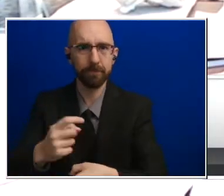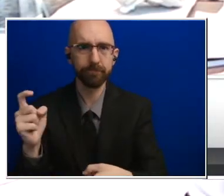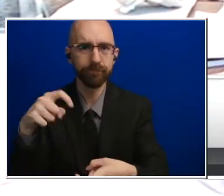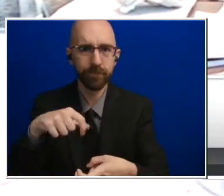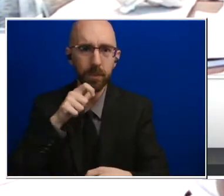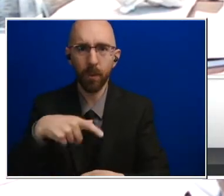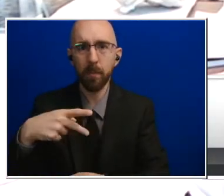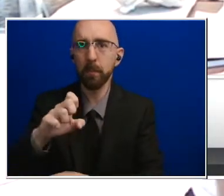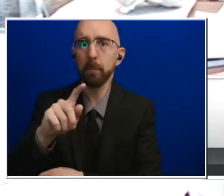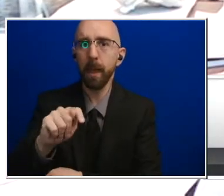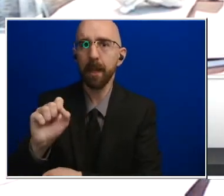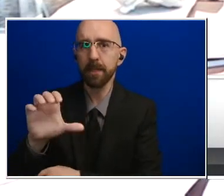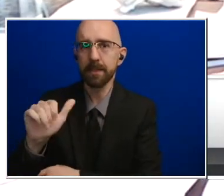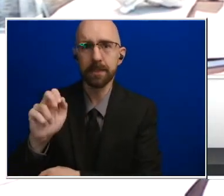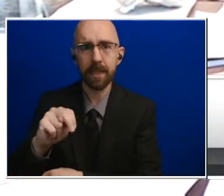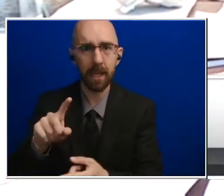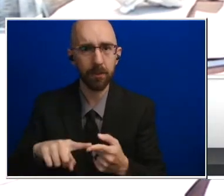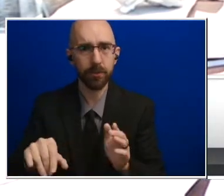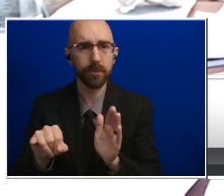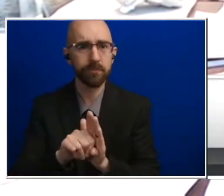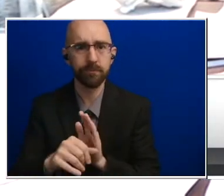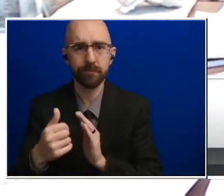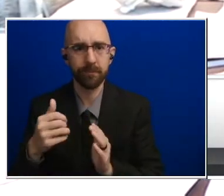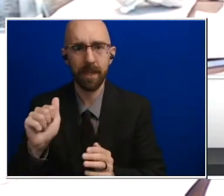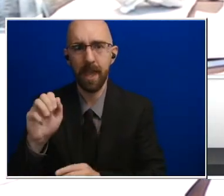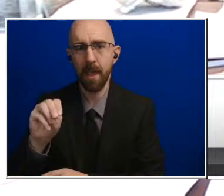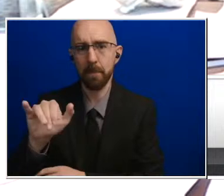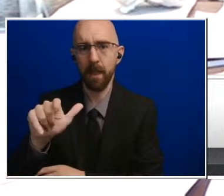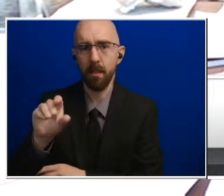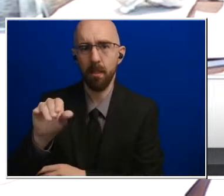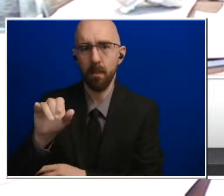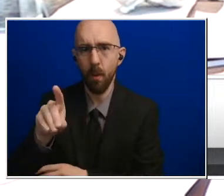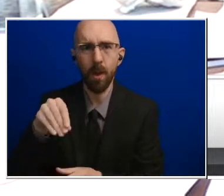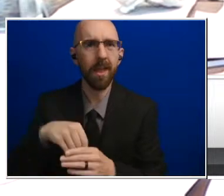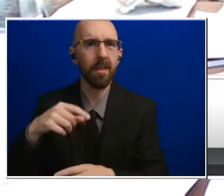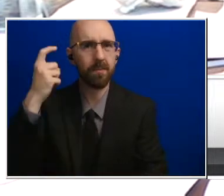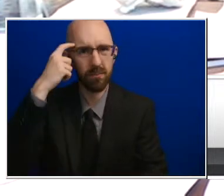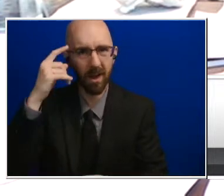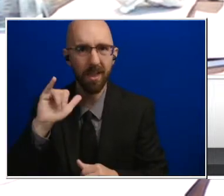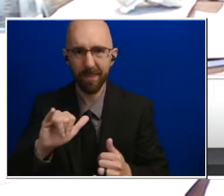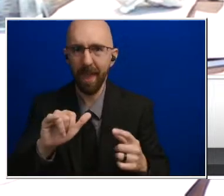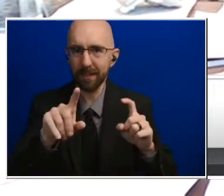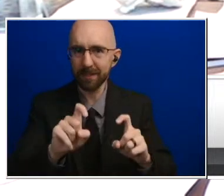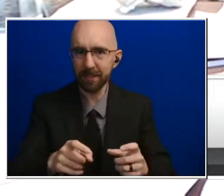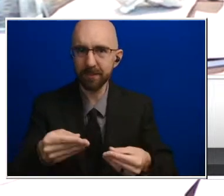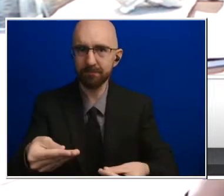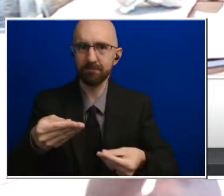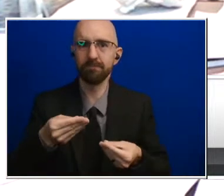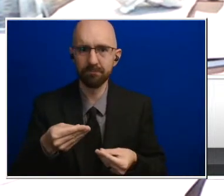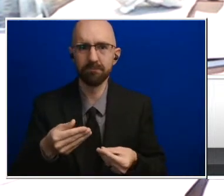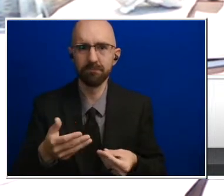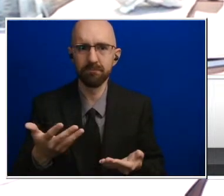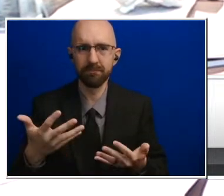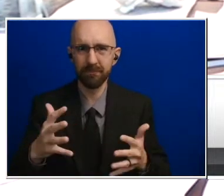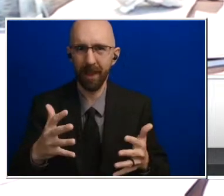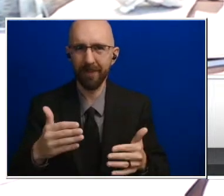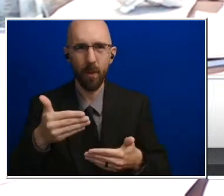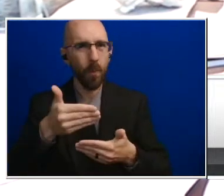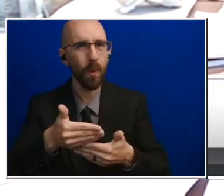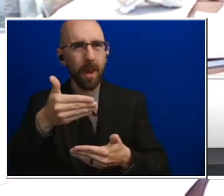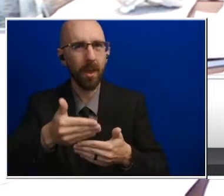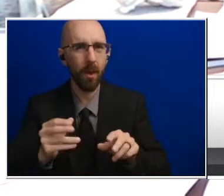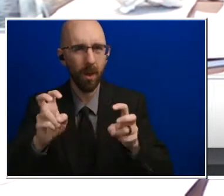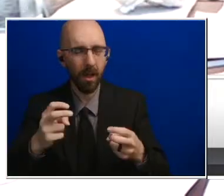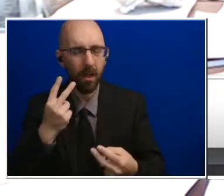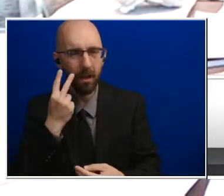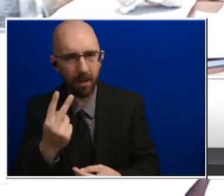scans to detect amyloid in the brain. And that's what this test does, is it gives us sort of a window to